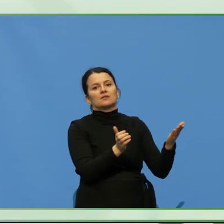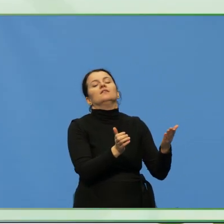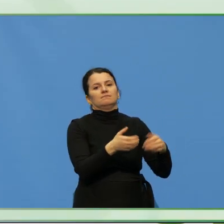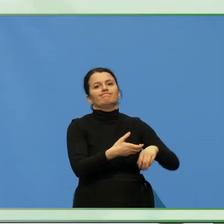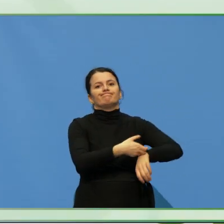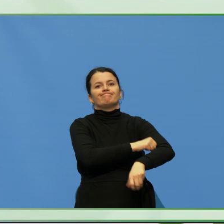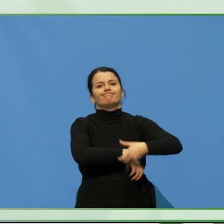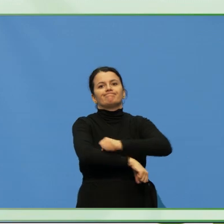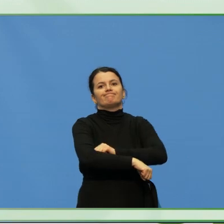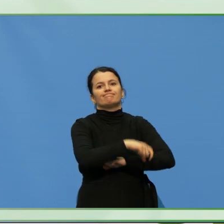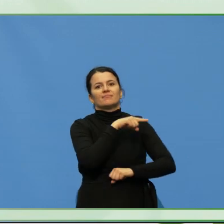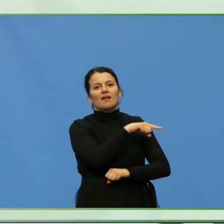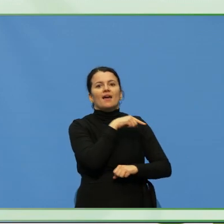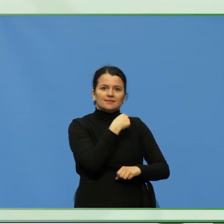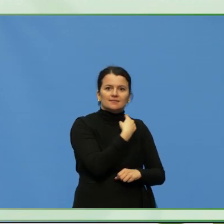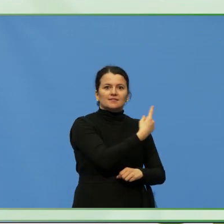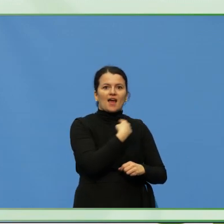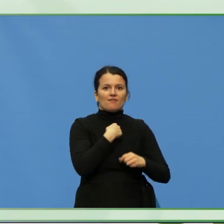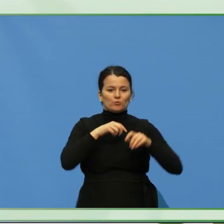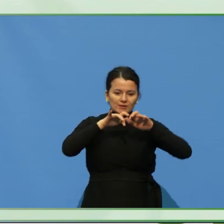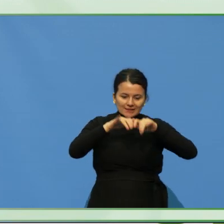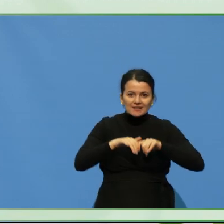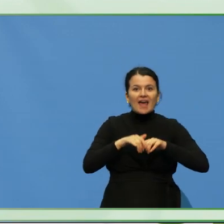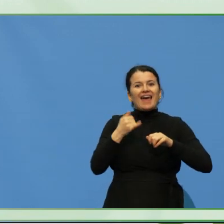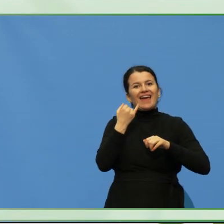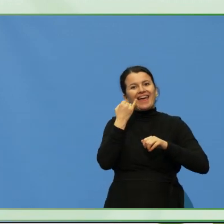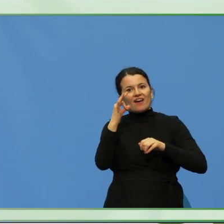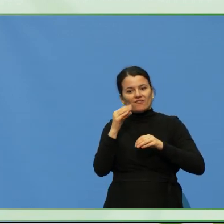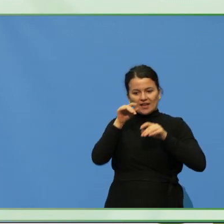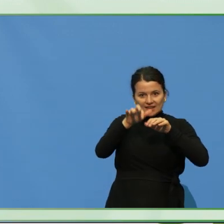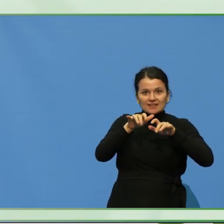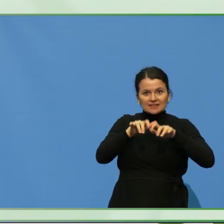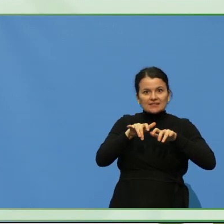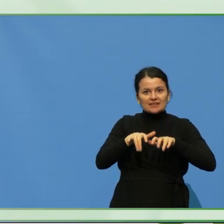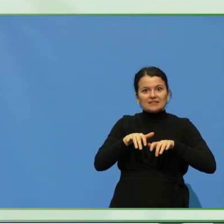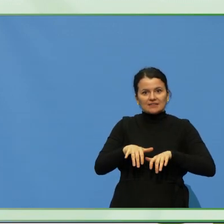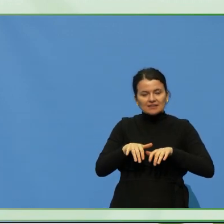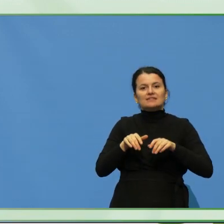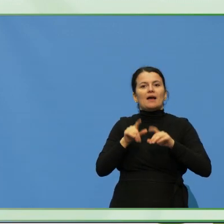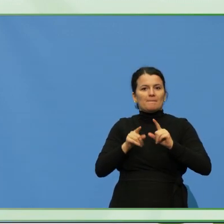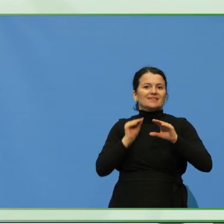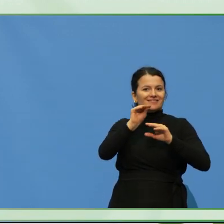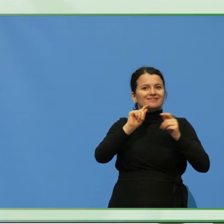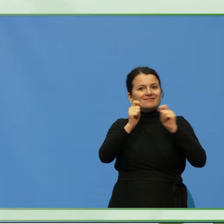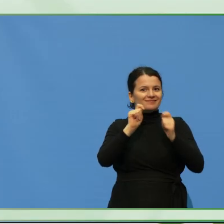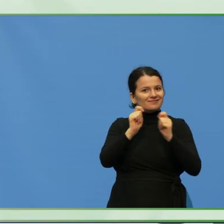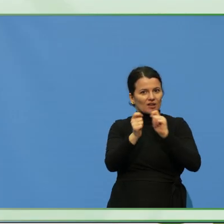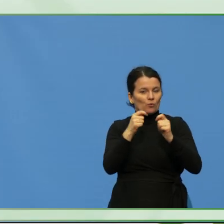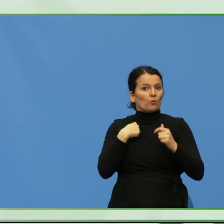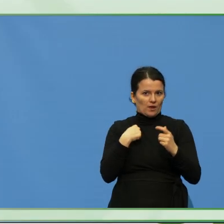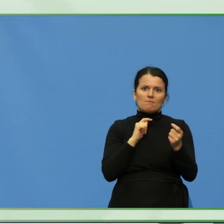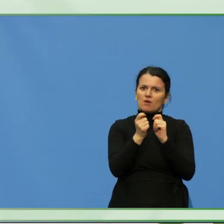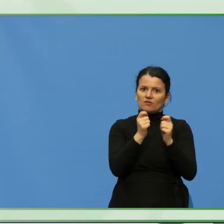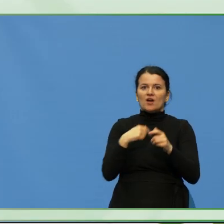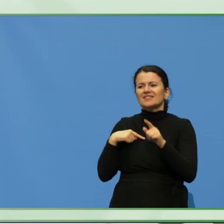our own prompts, really understanding what were the books that it was referencing, how did we need to put